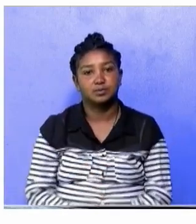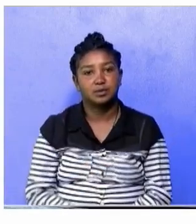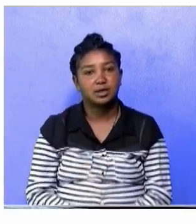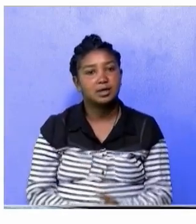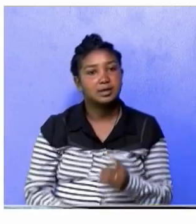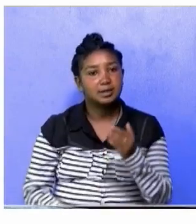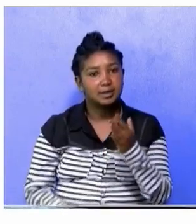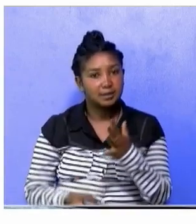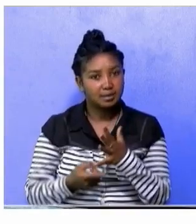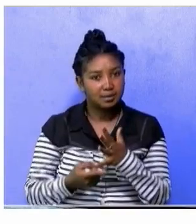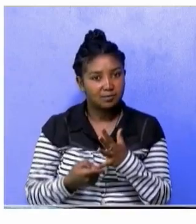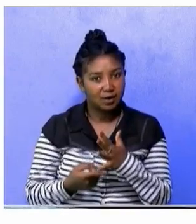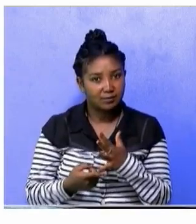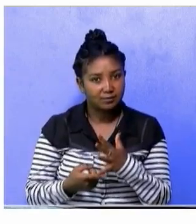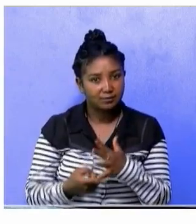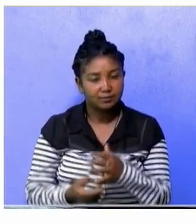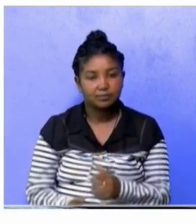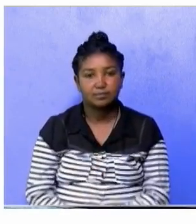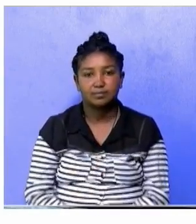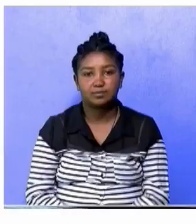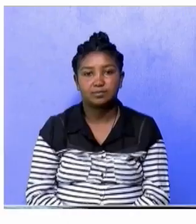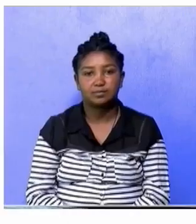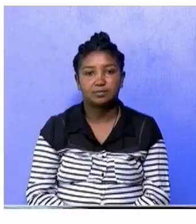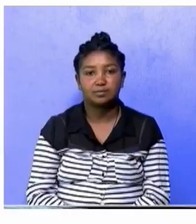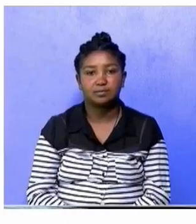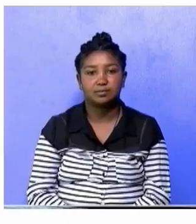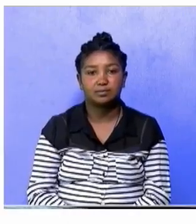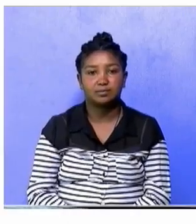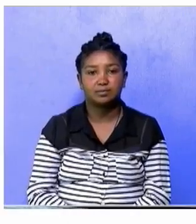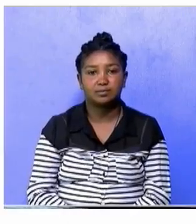Number five, that is